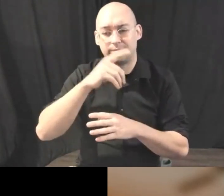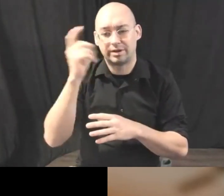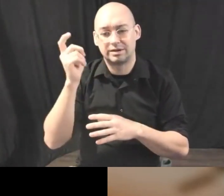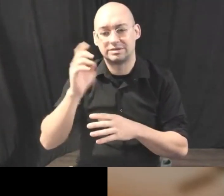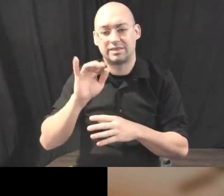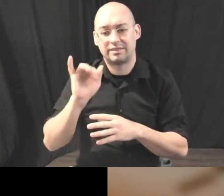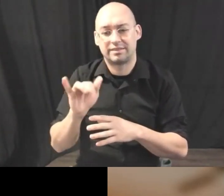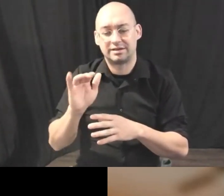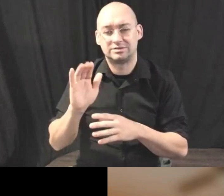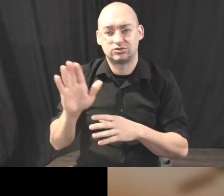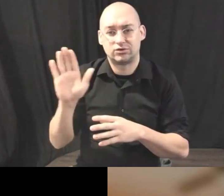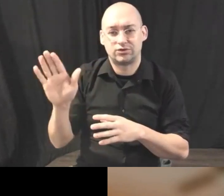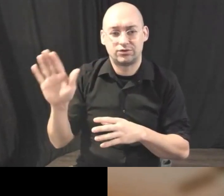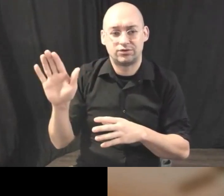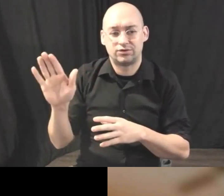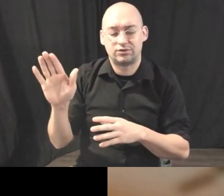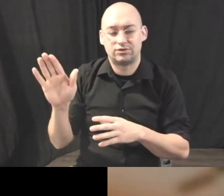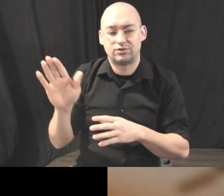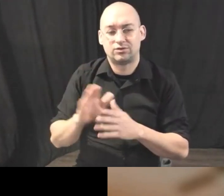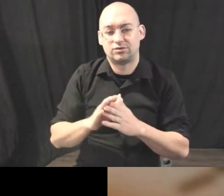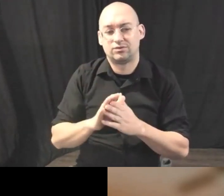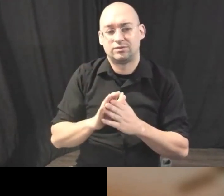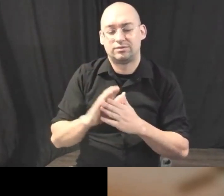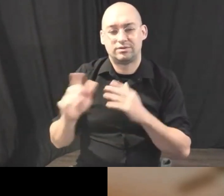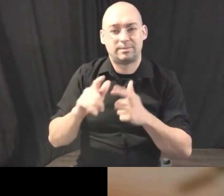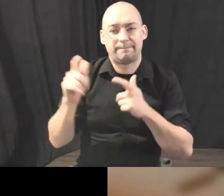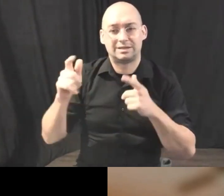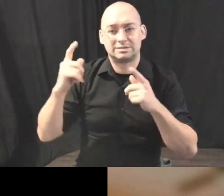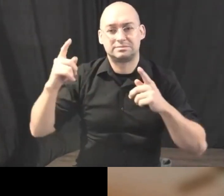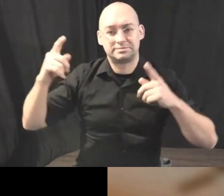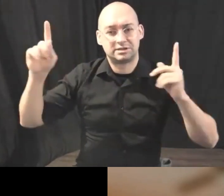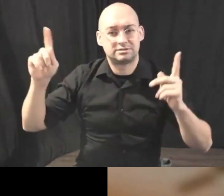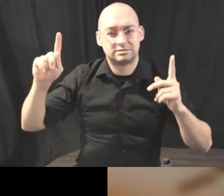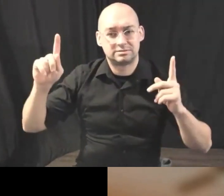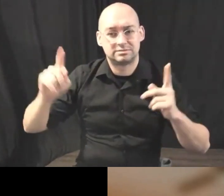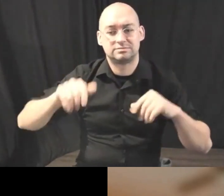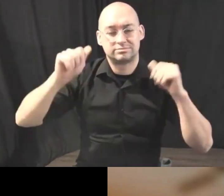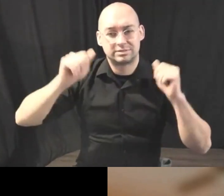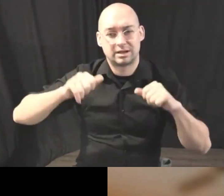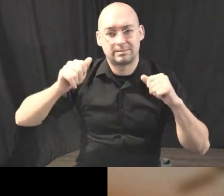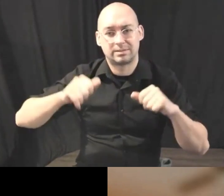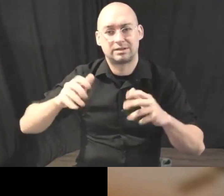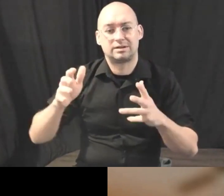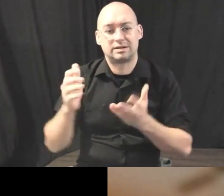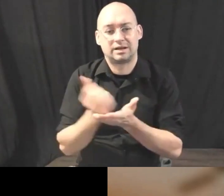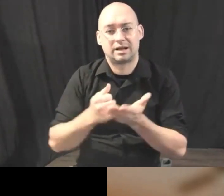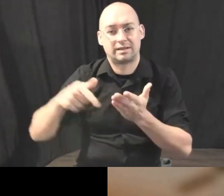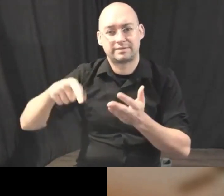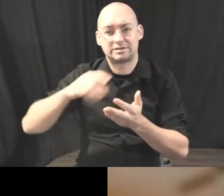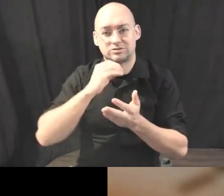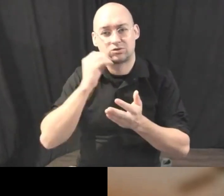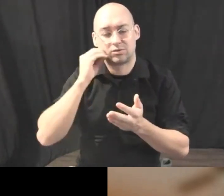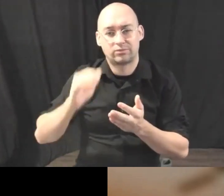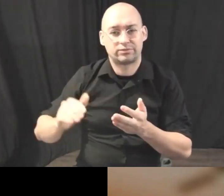her, you know, one of her biggest accomplishments, you know, that she was able to, you know, get this home, to raise her